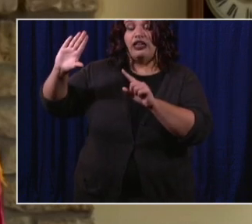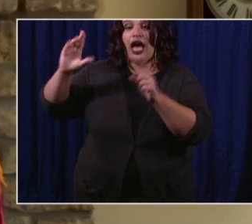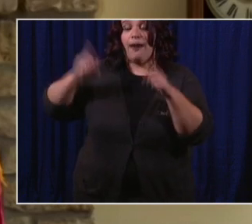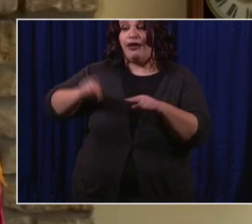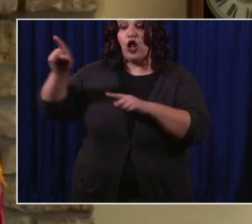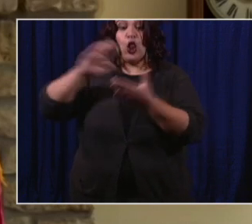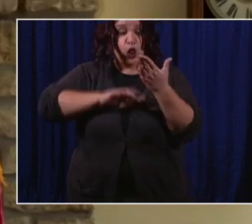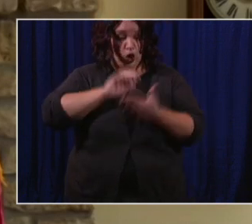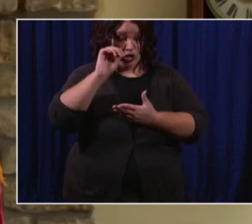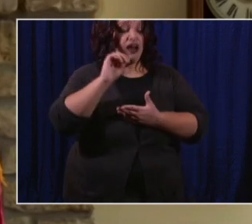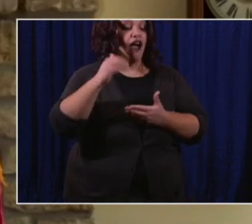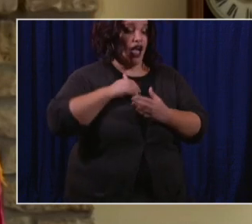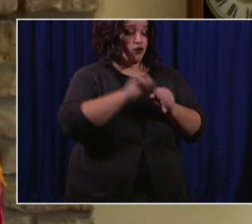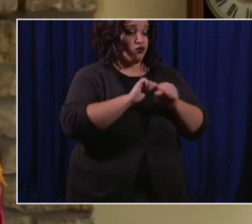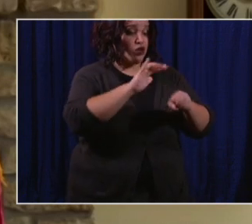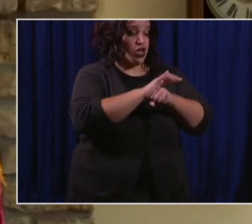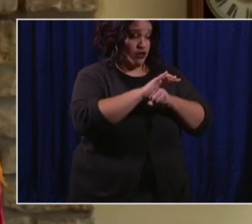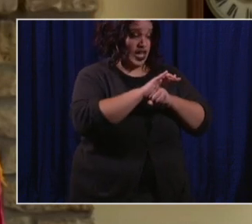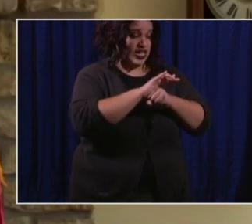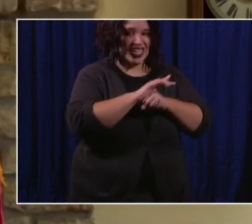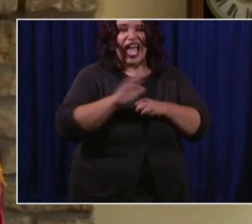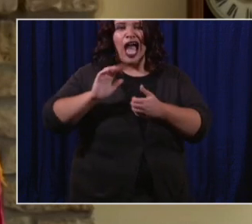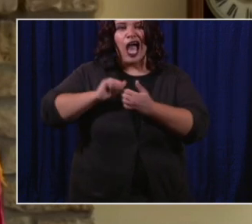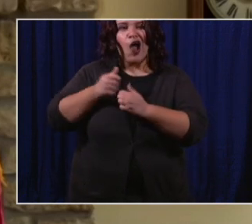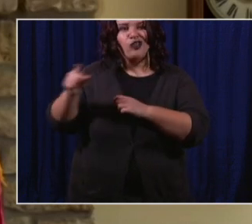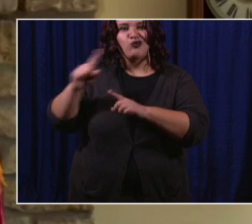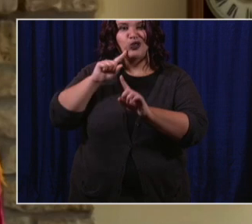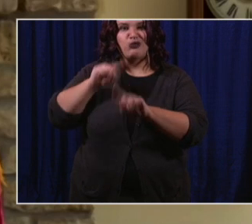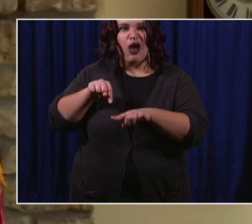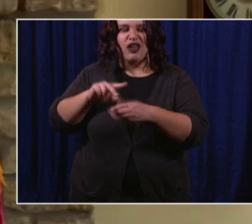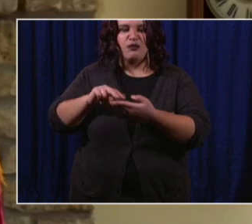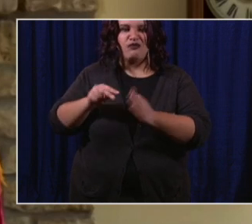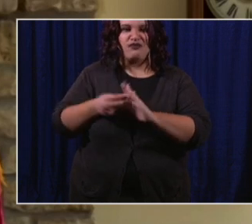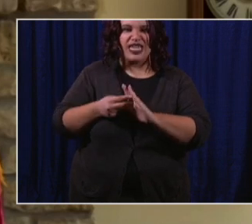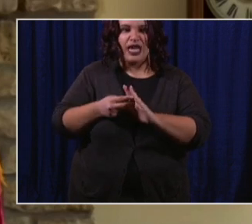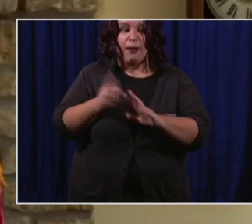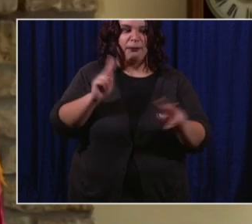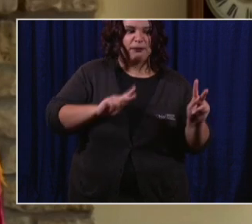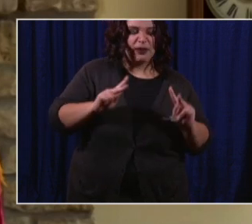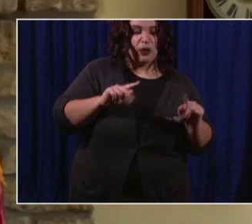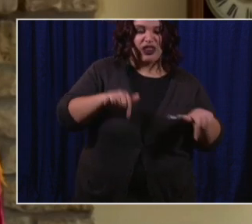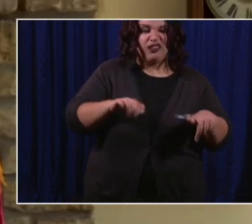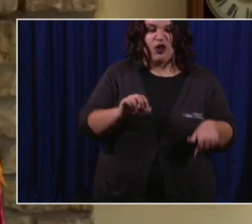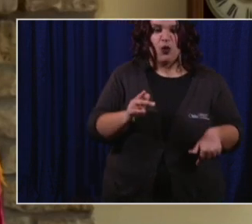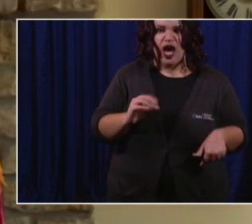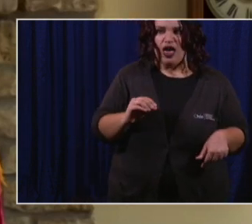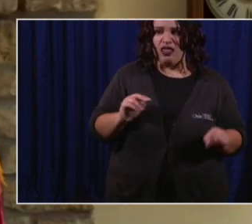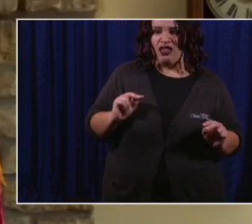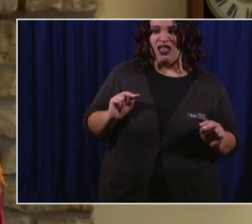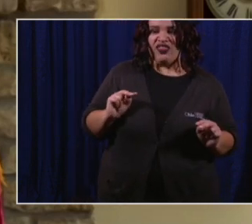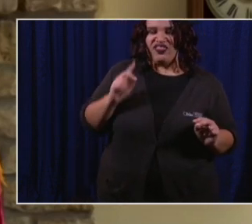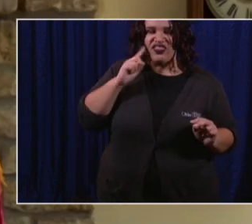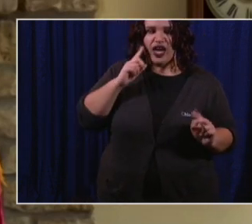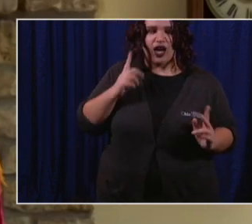test is endangering Ohioans at all, specifically about his and his administration's willingness to take off their